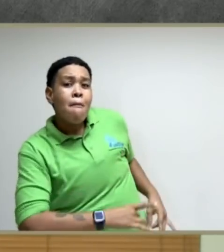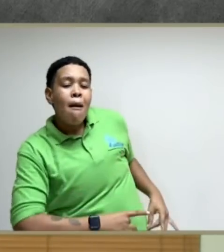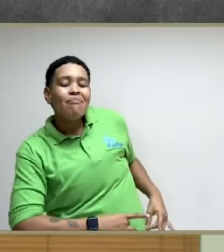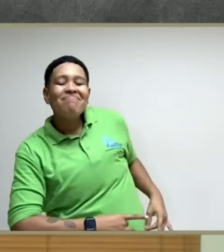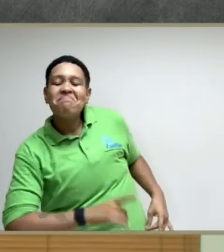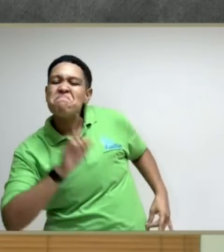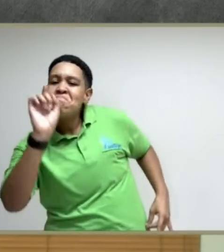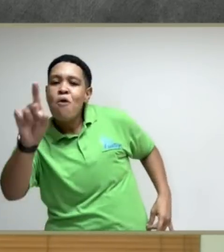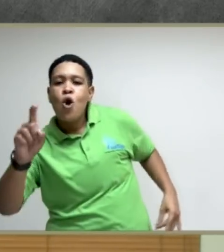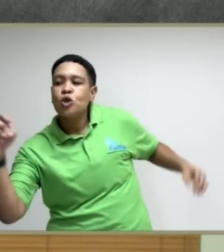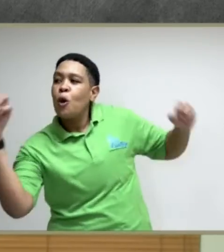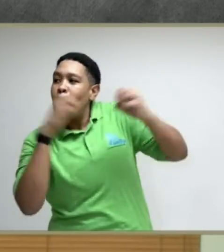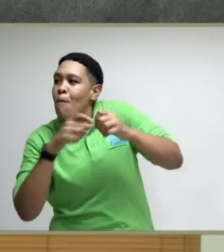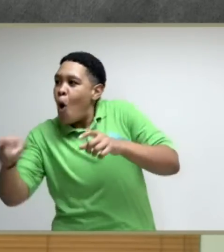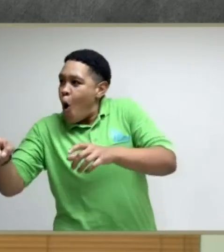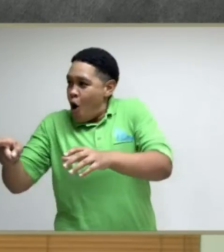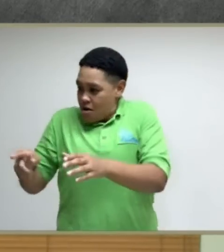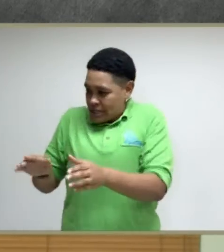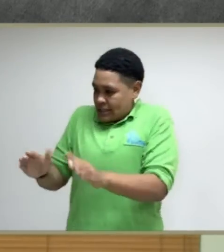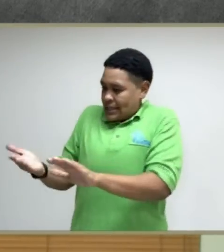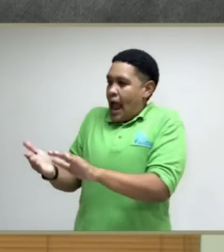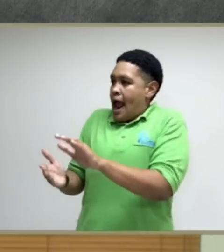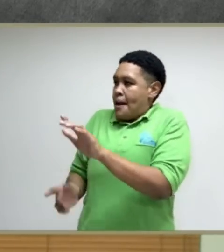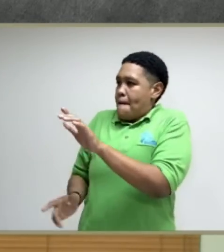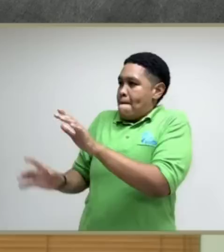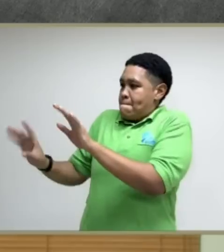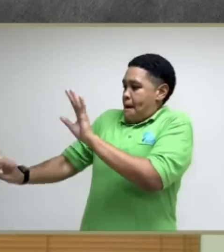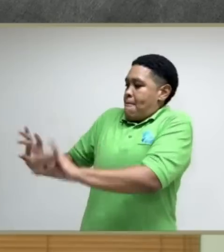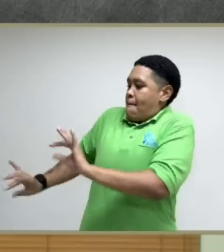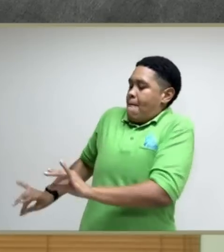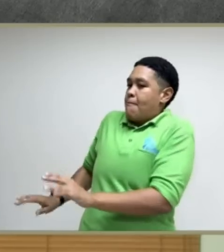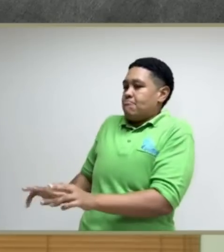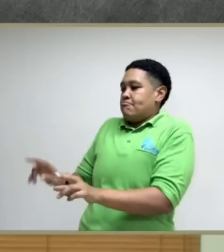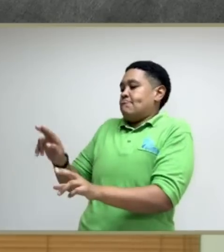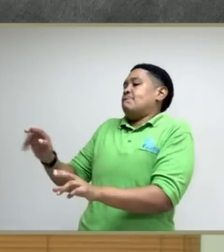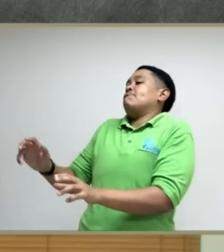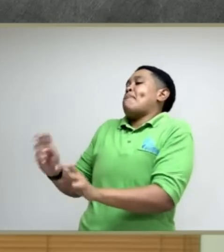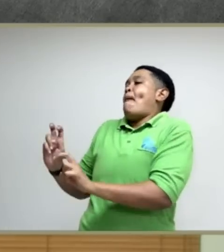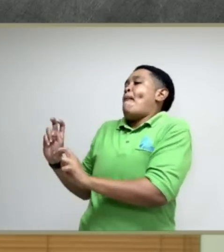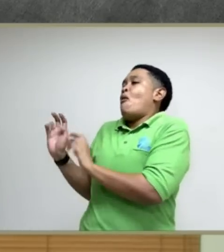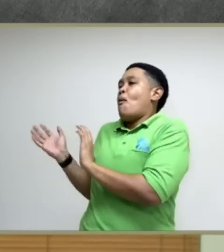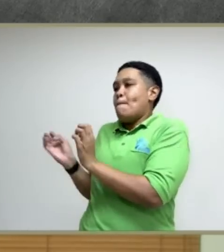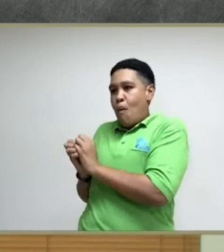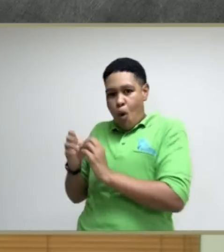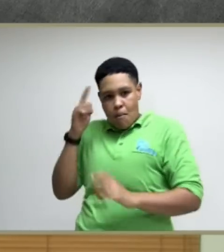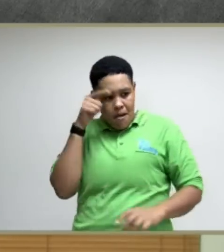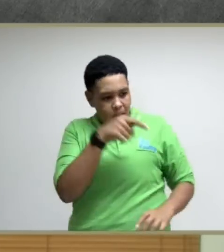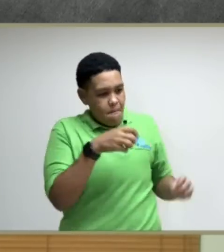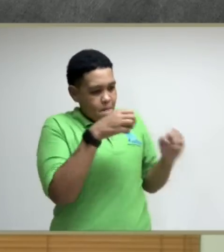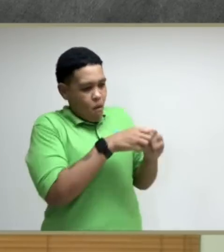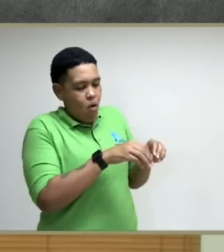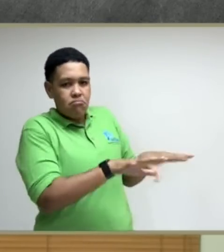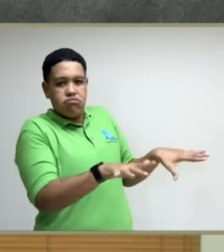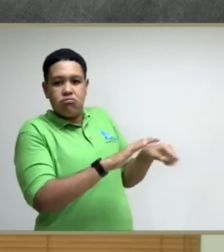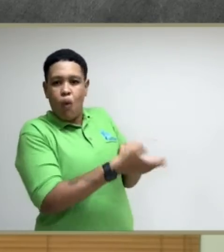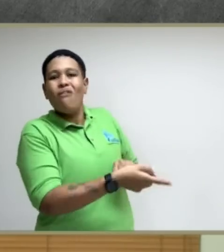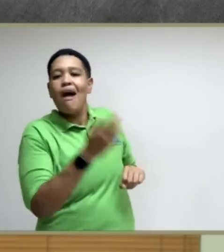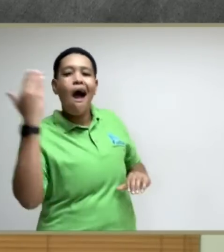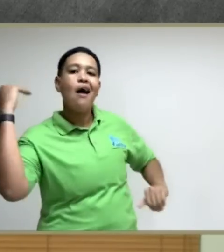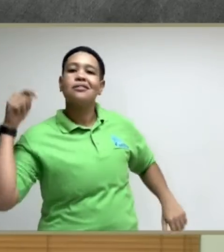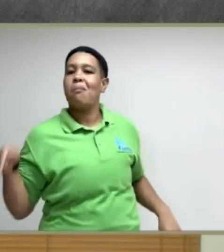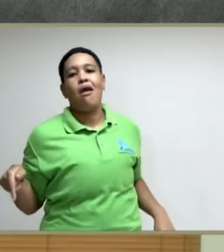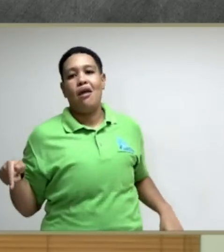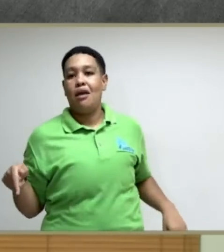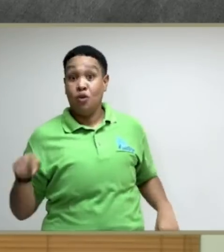would be there. So we can clearly see that coming from the 1st of August, going up to about